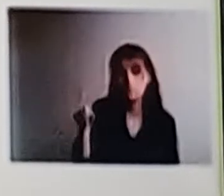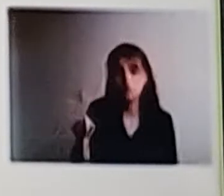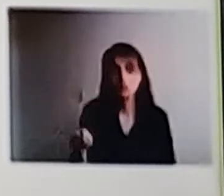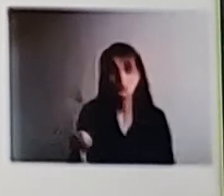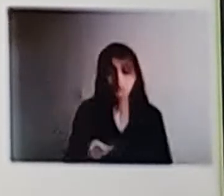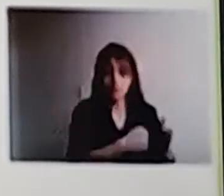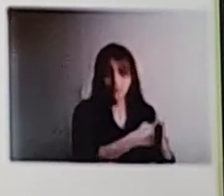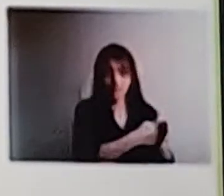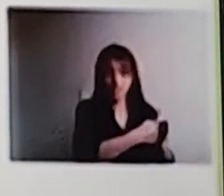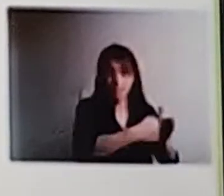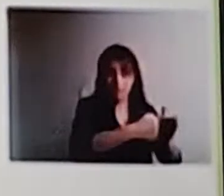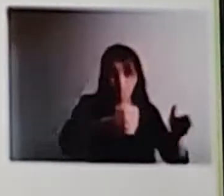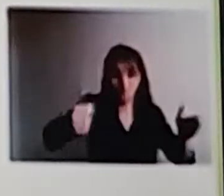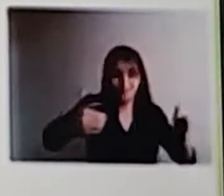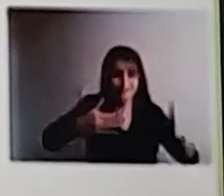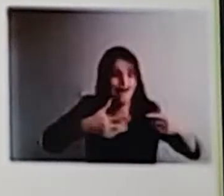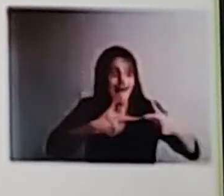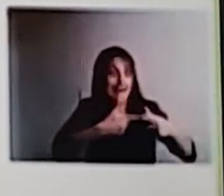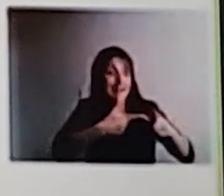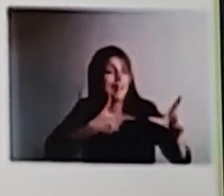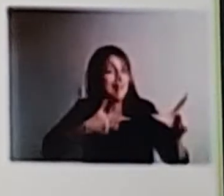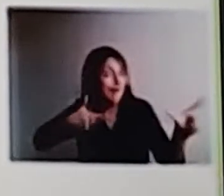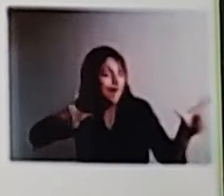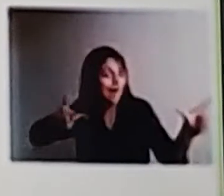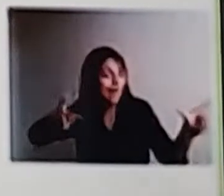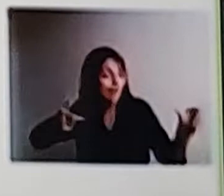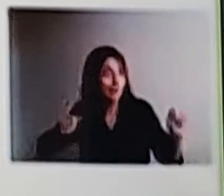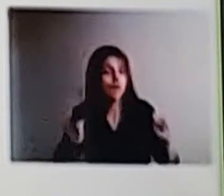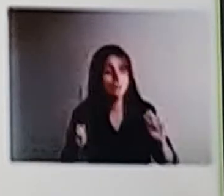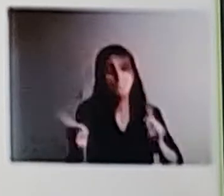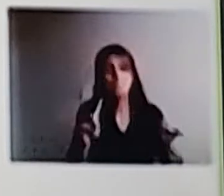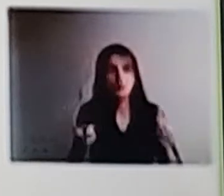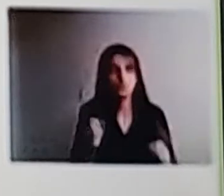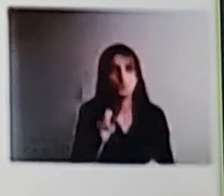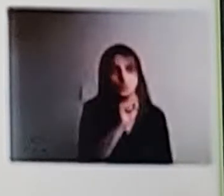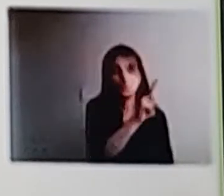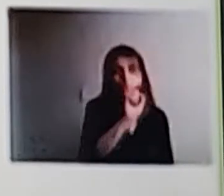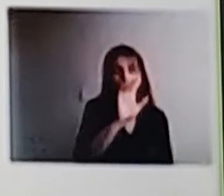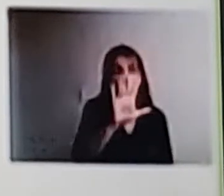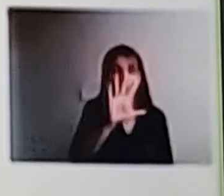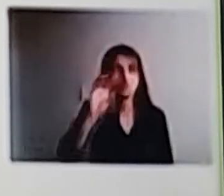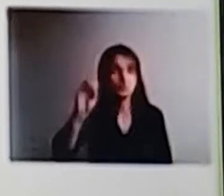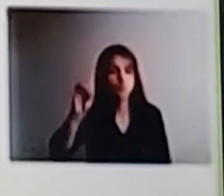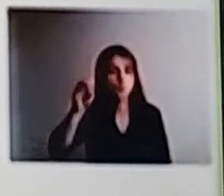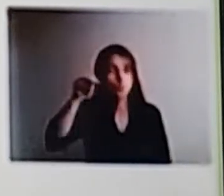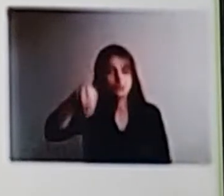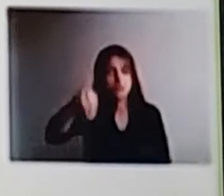1.5. The wideness of the bathroom is also very nice. This is 2 by 2